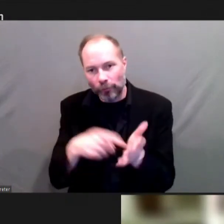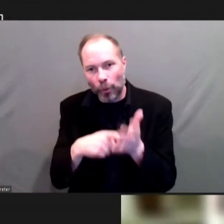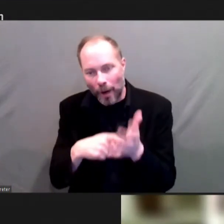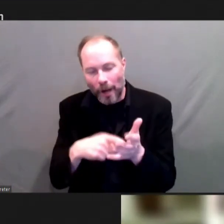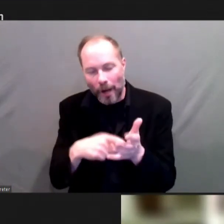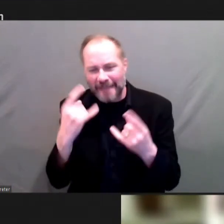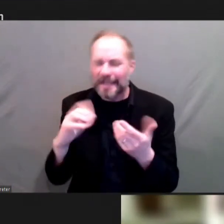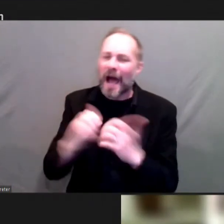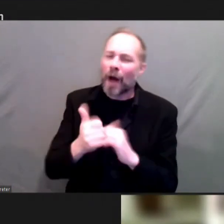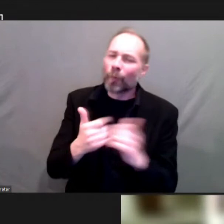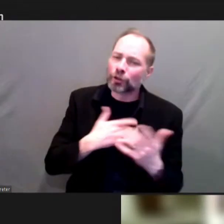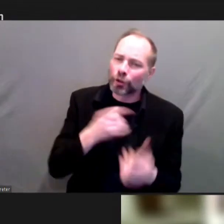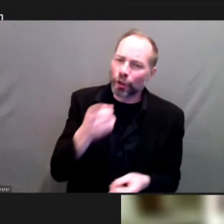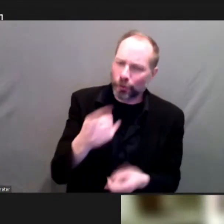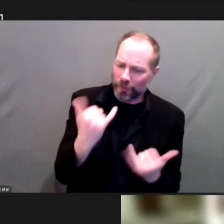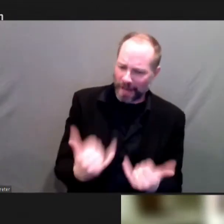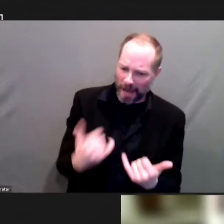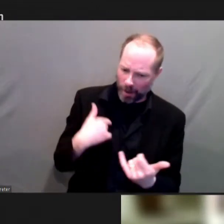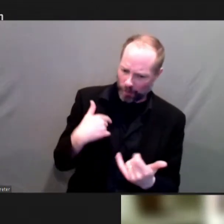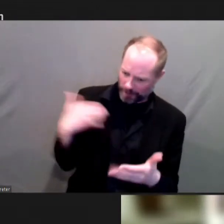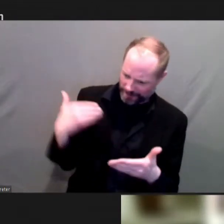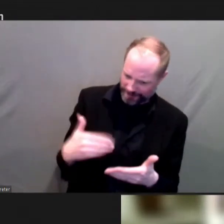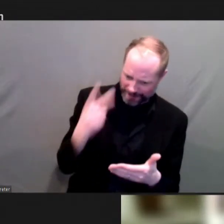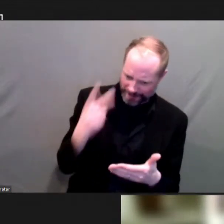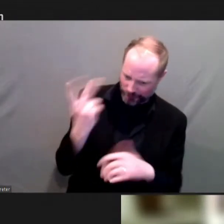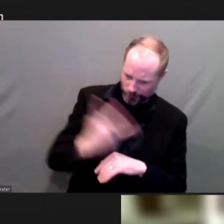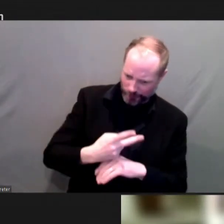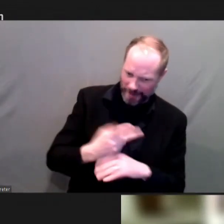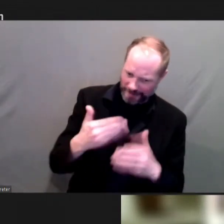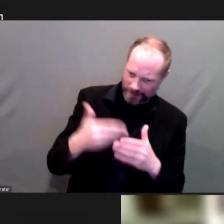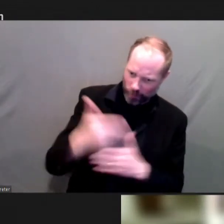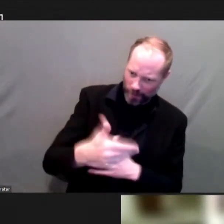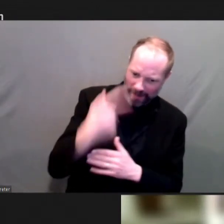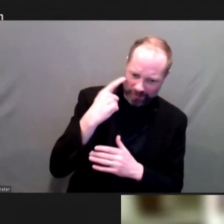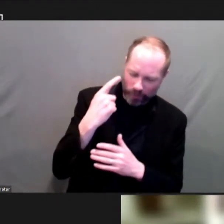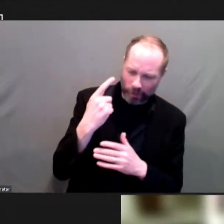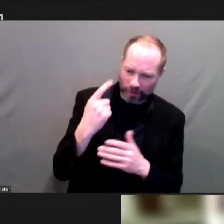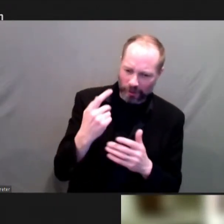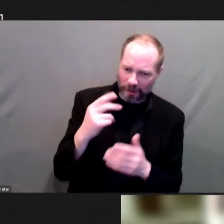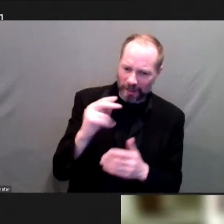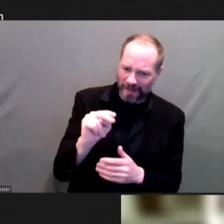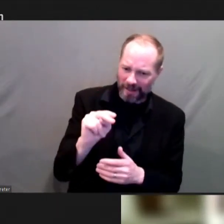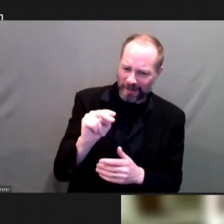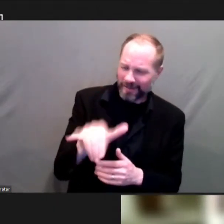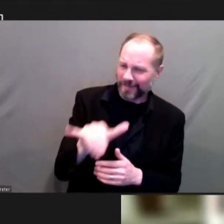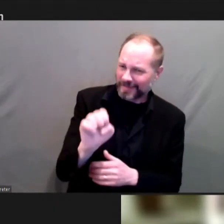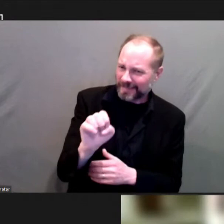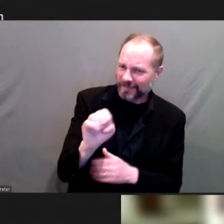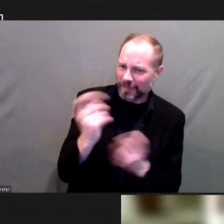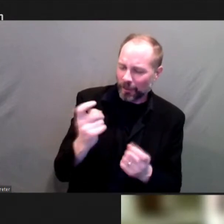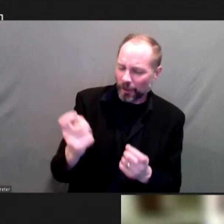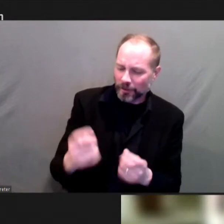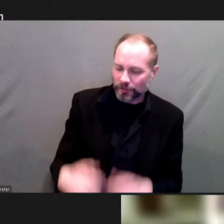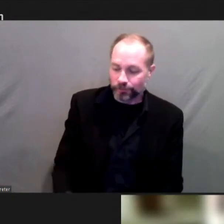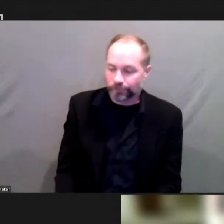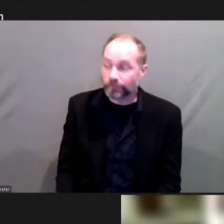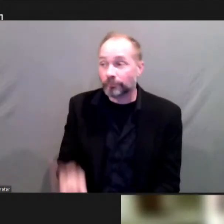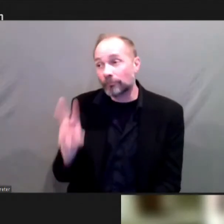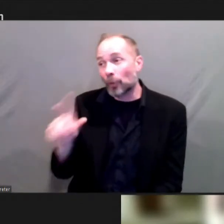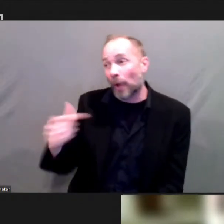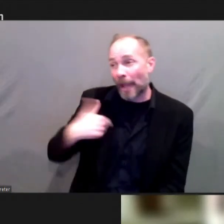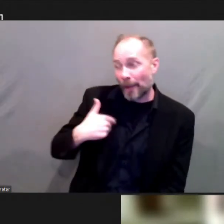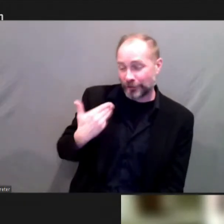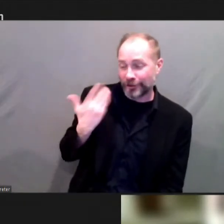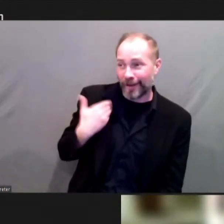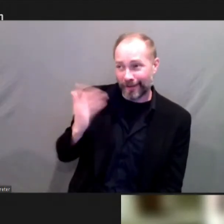out? Well, I was, young a few decades ago, and I used to go out sometimes.